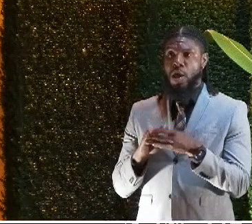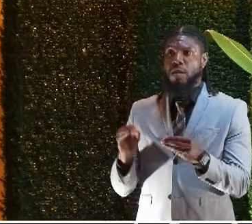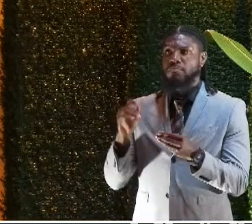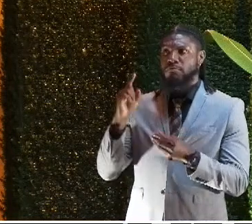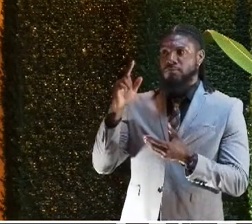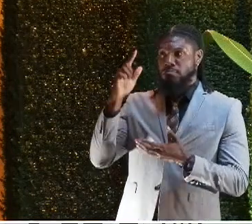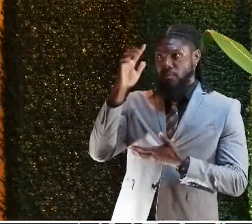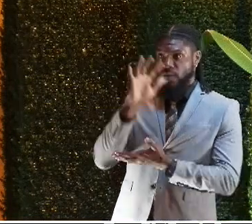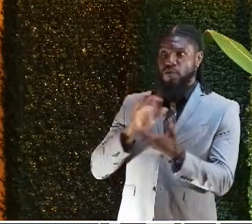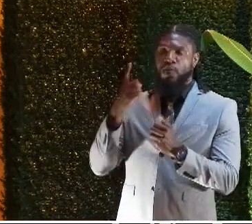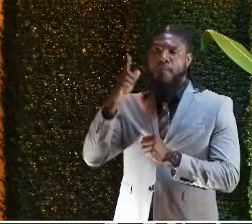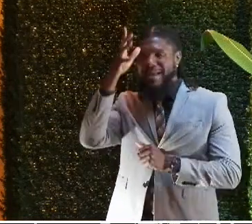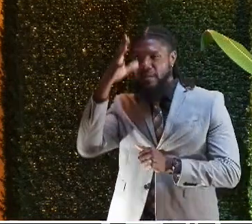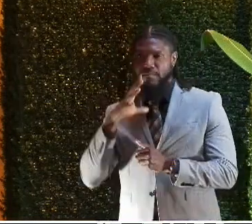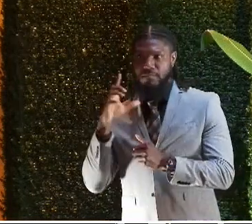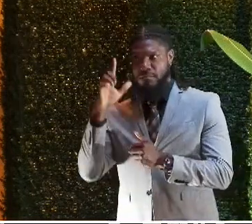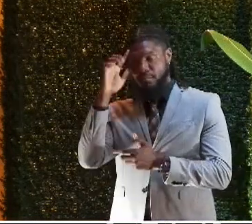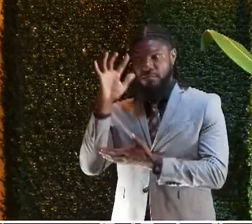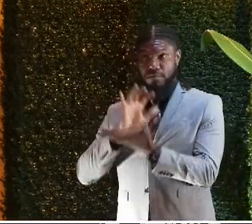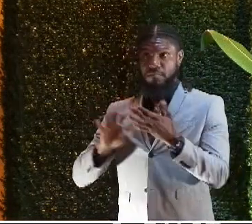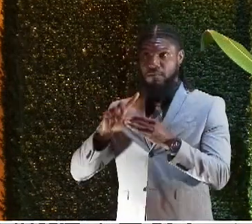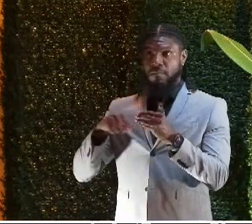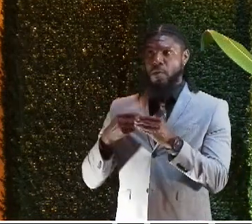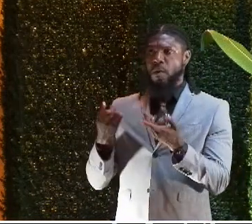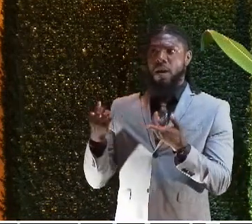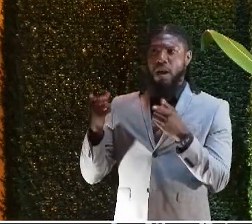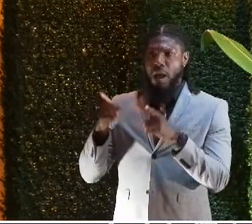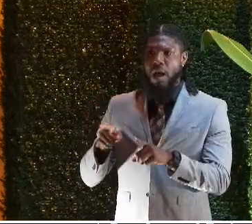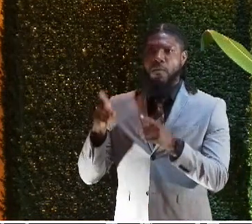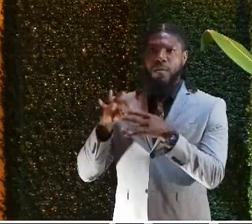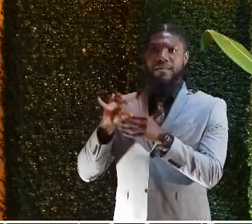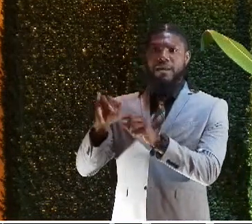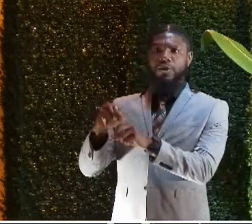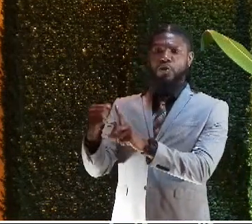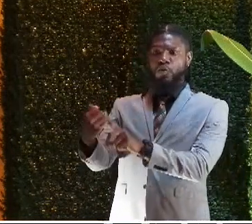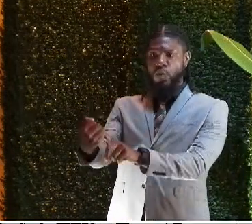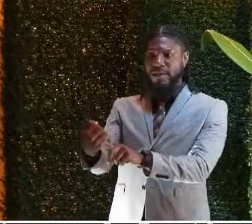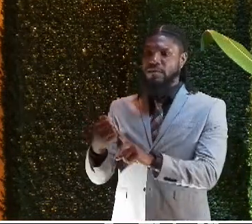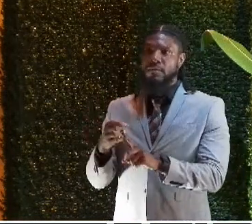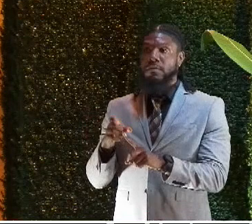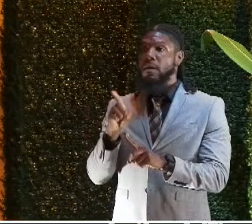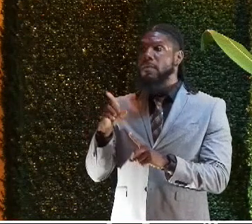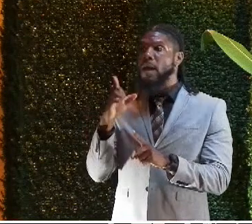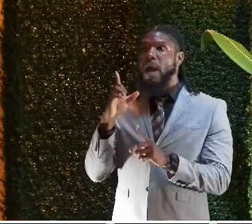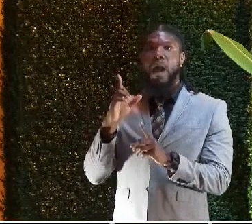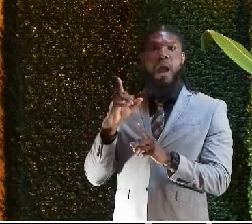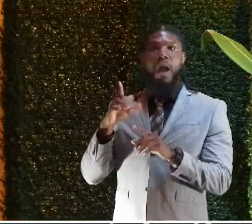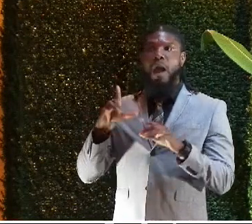men on what went down that they're just going with it never happened.